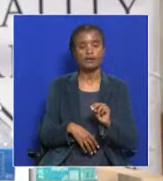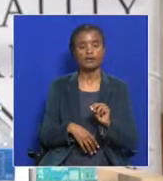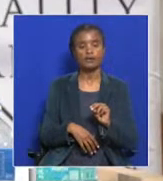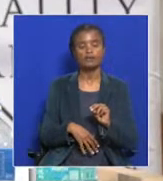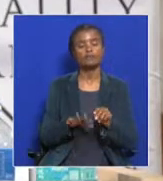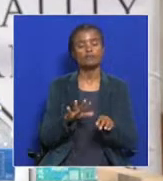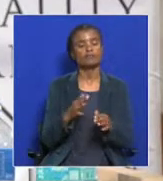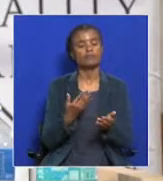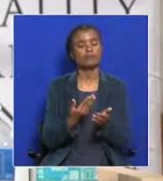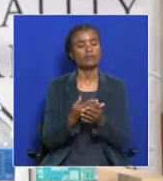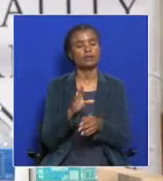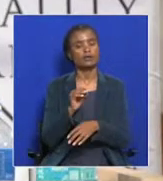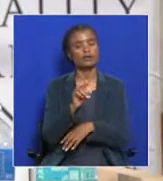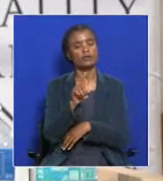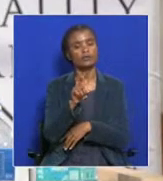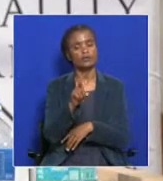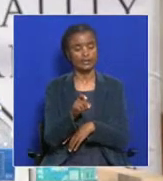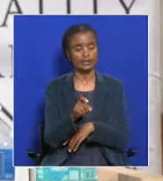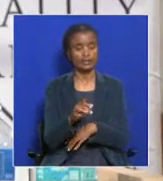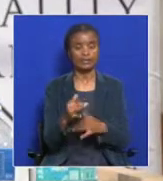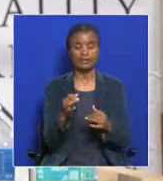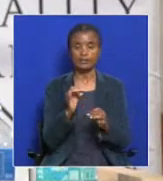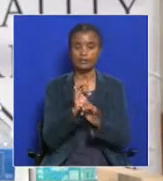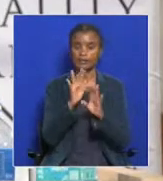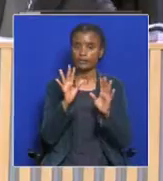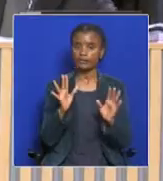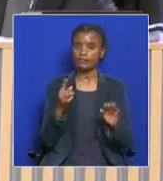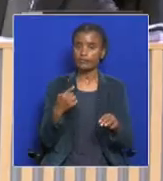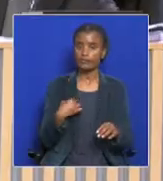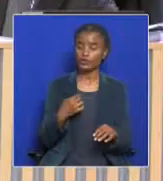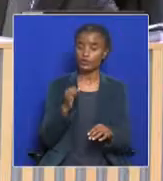this, because it's not clear to me from your statement.